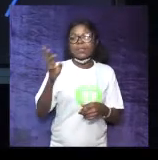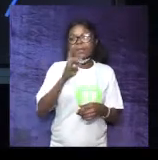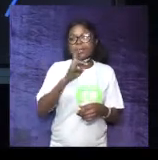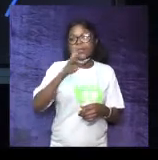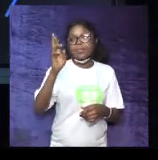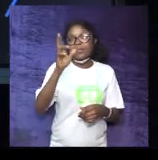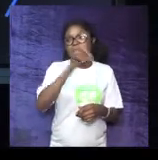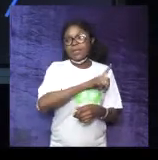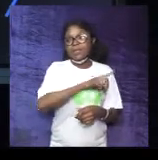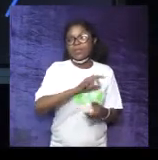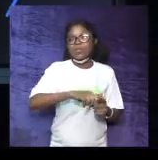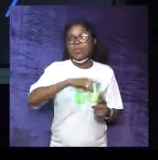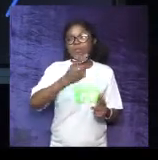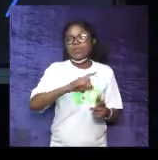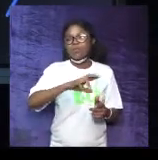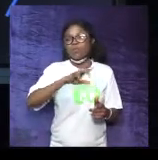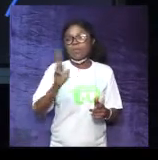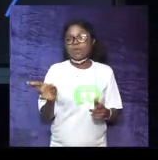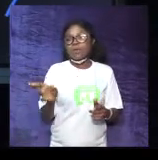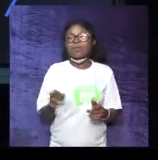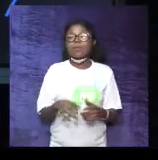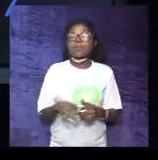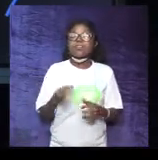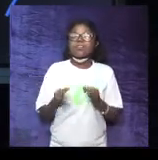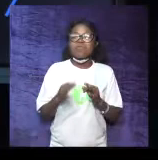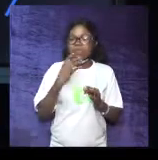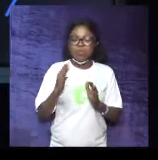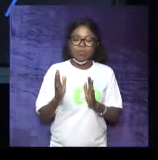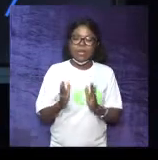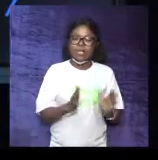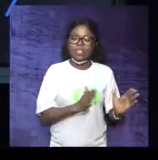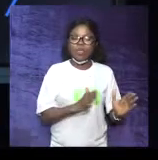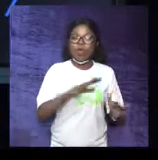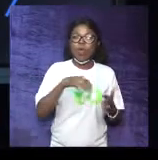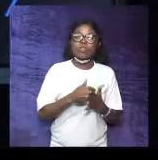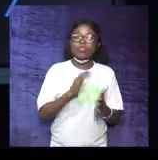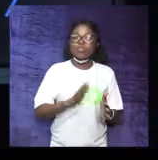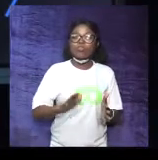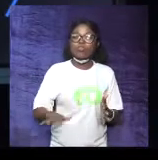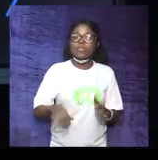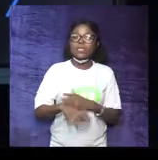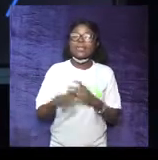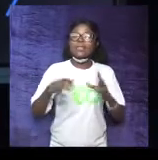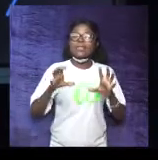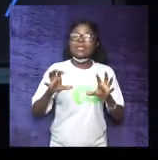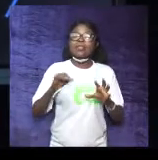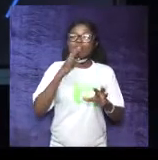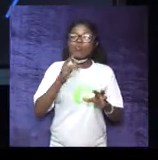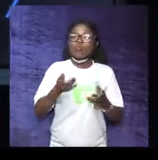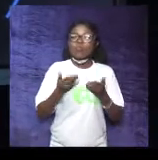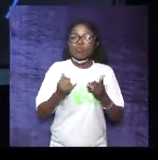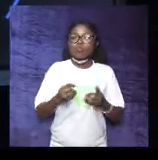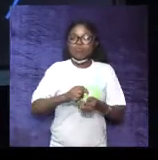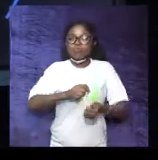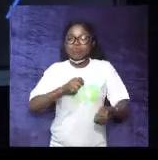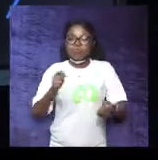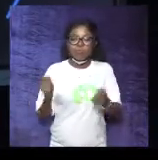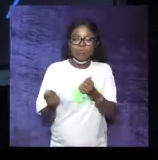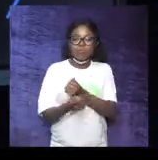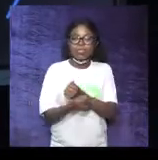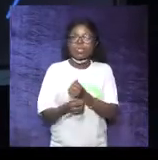change position. For instance, if you are to arrange all the children in a class and you want to alternate boys and girls, then you will have